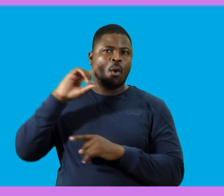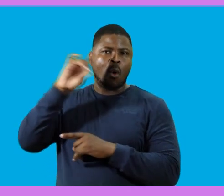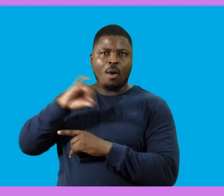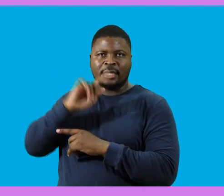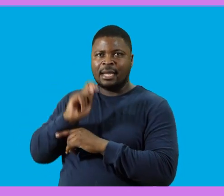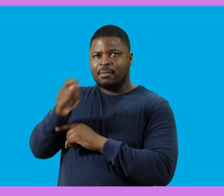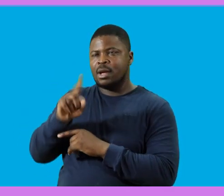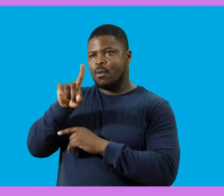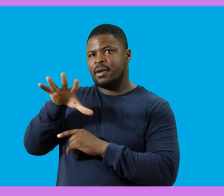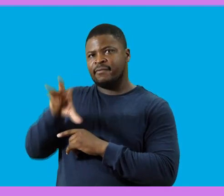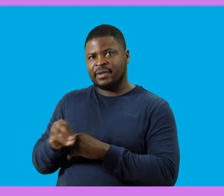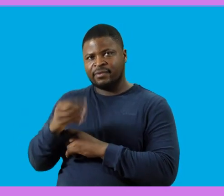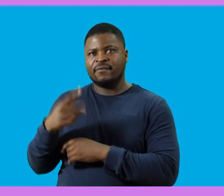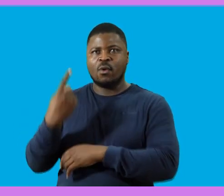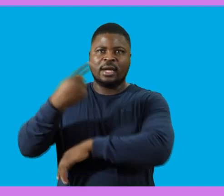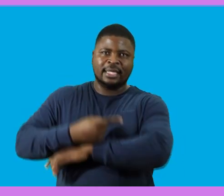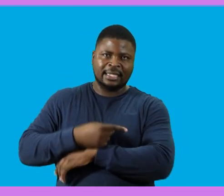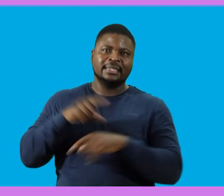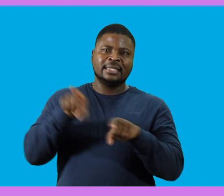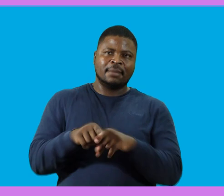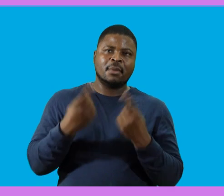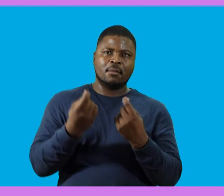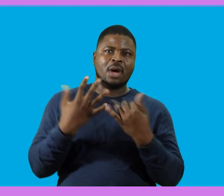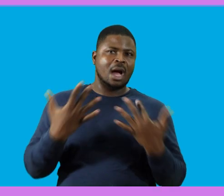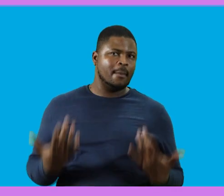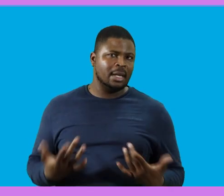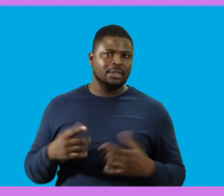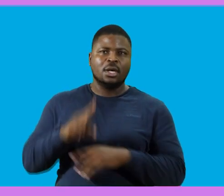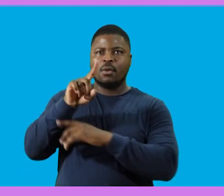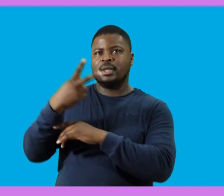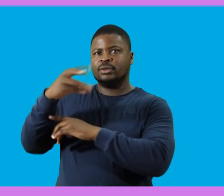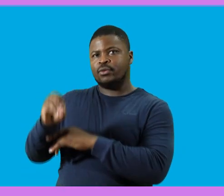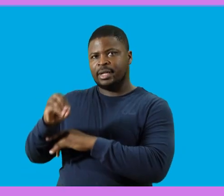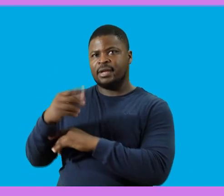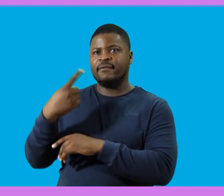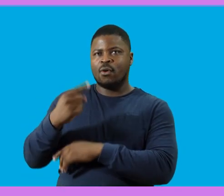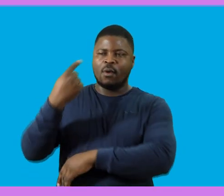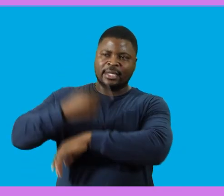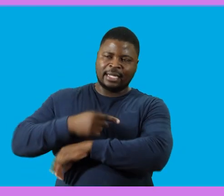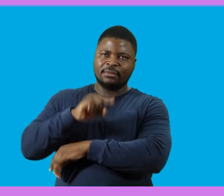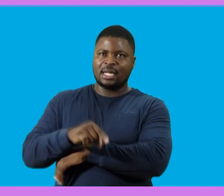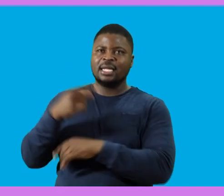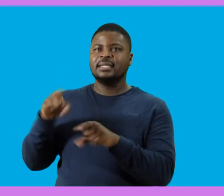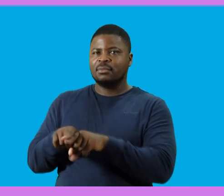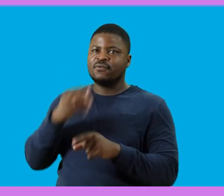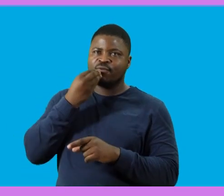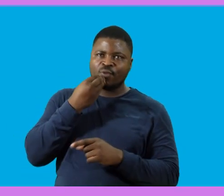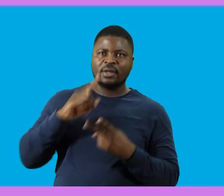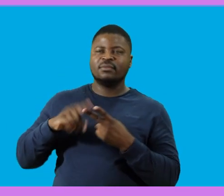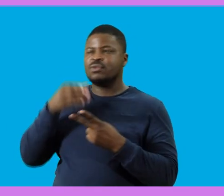budgets 120 Rand per day for meals and drinks. That is the